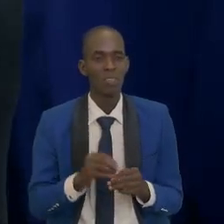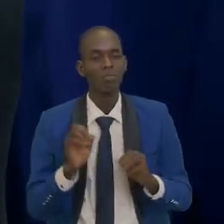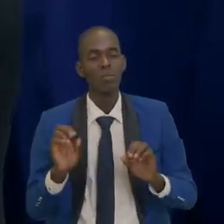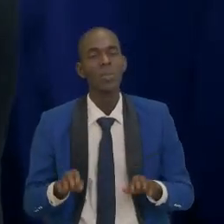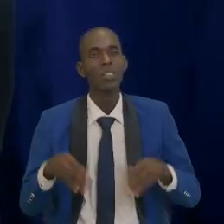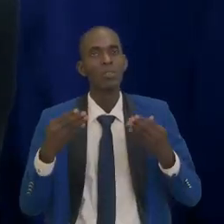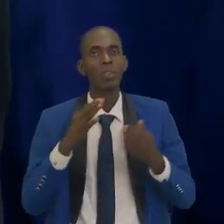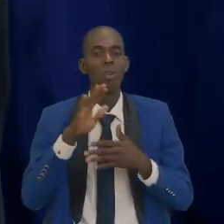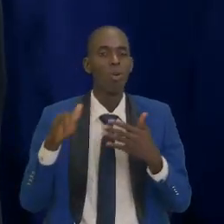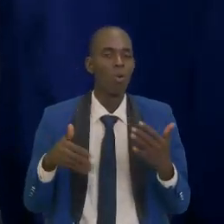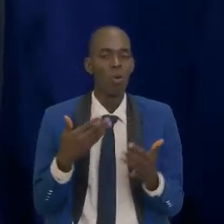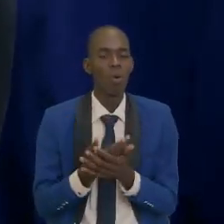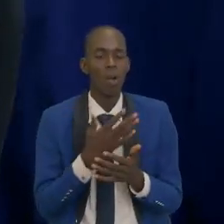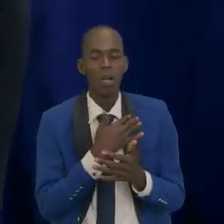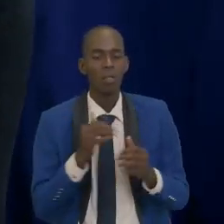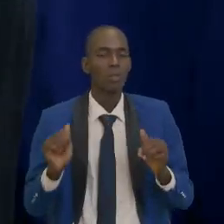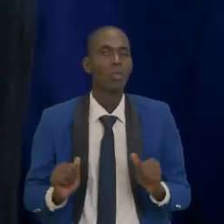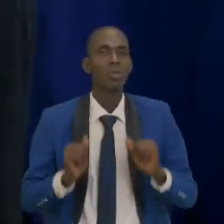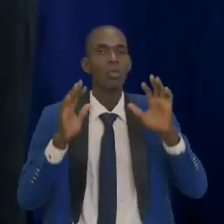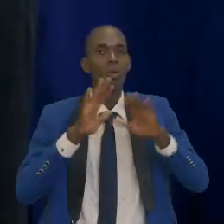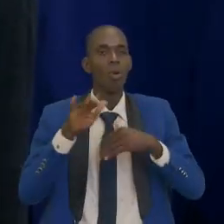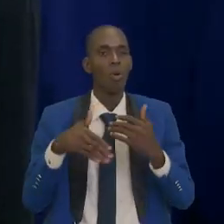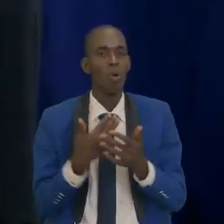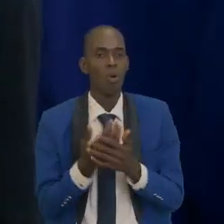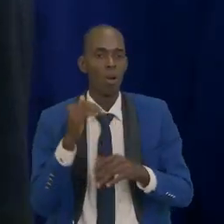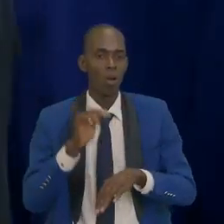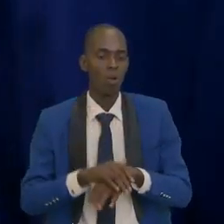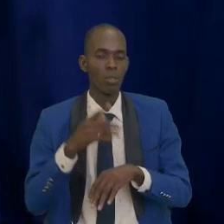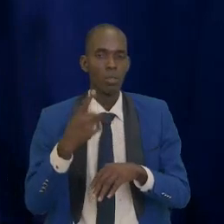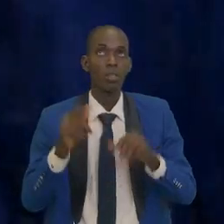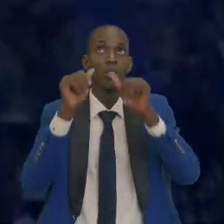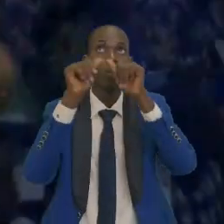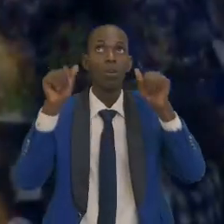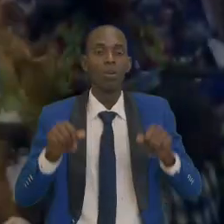and laying all on the altar of his sacrifice